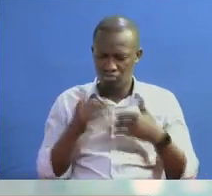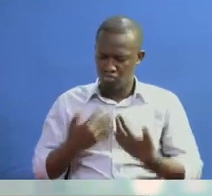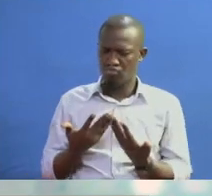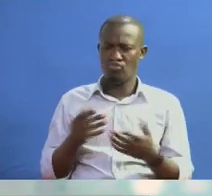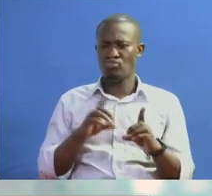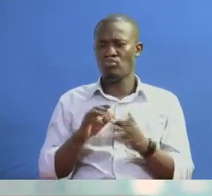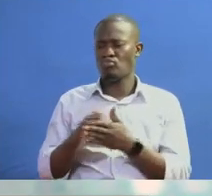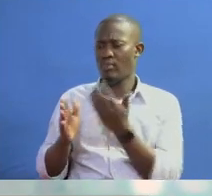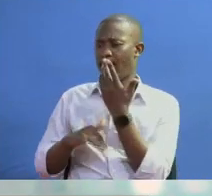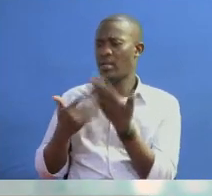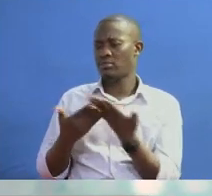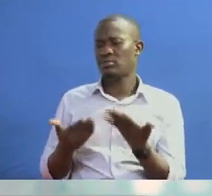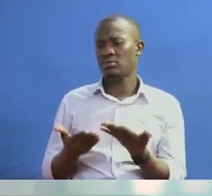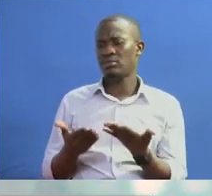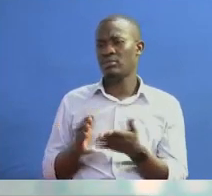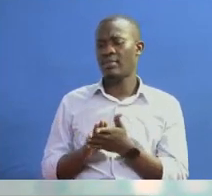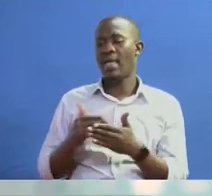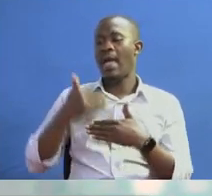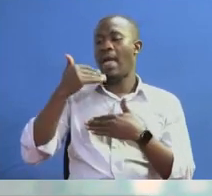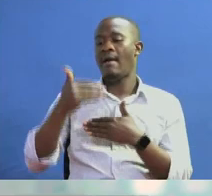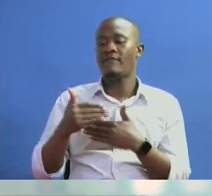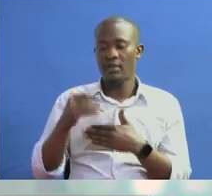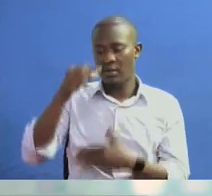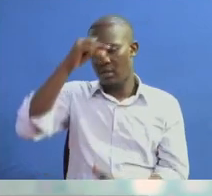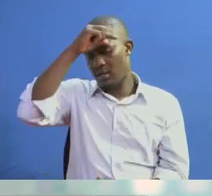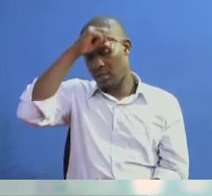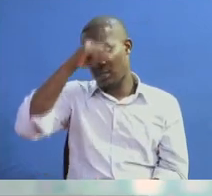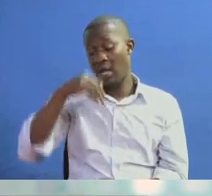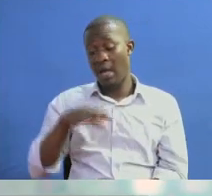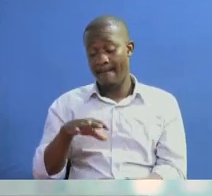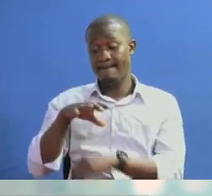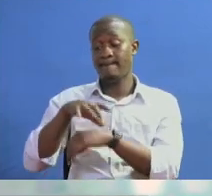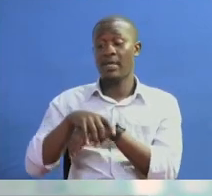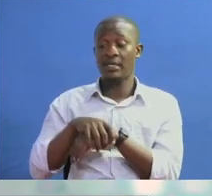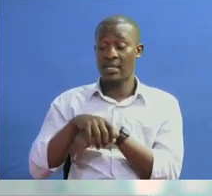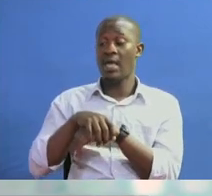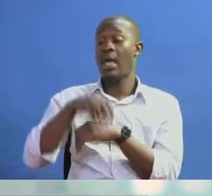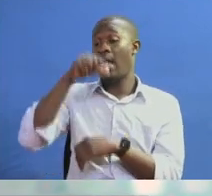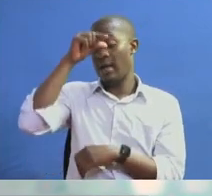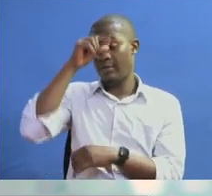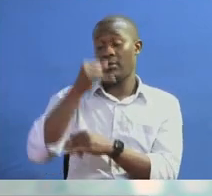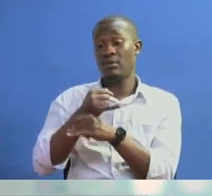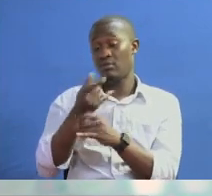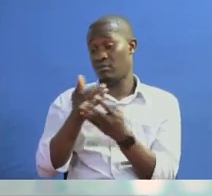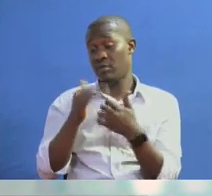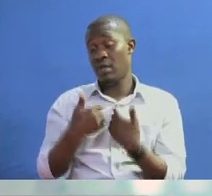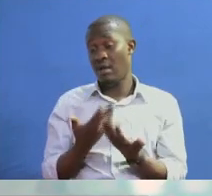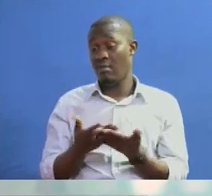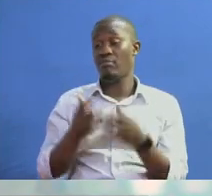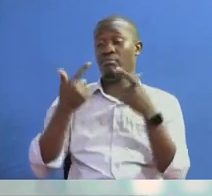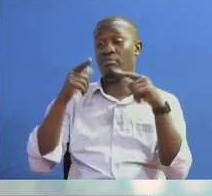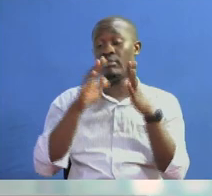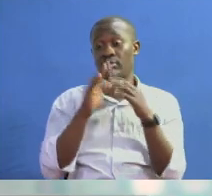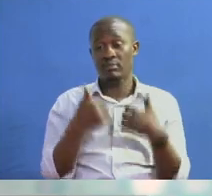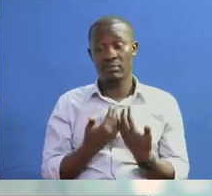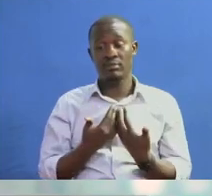this perfect idea in our minds that after graduation, I'm going to get a government job as long as I have a second class and above. But right